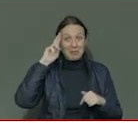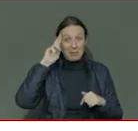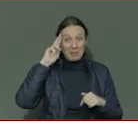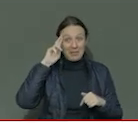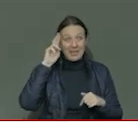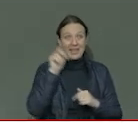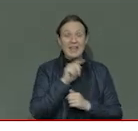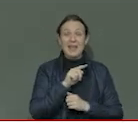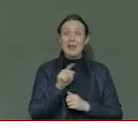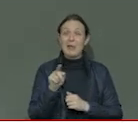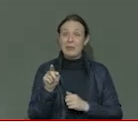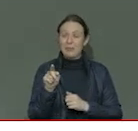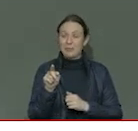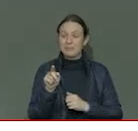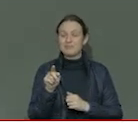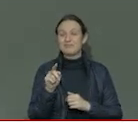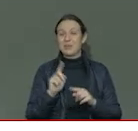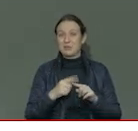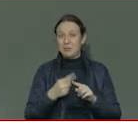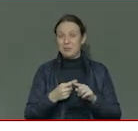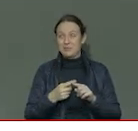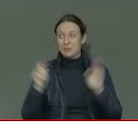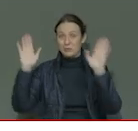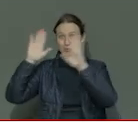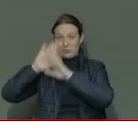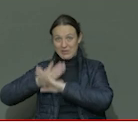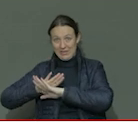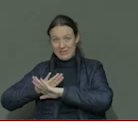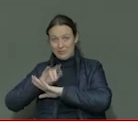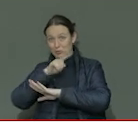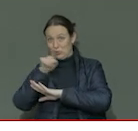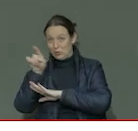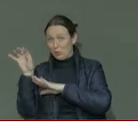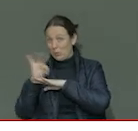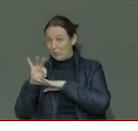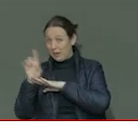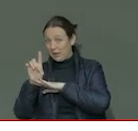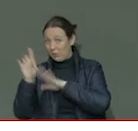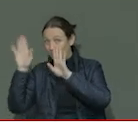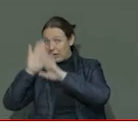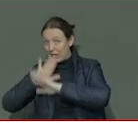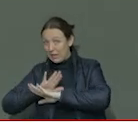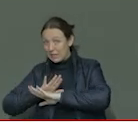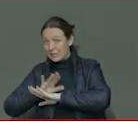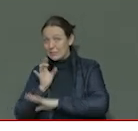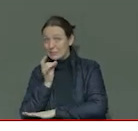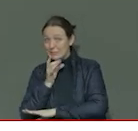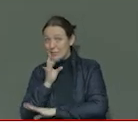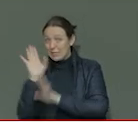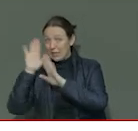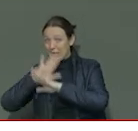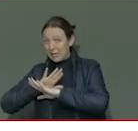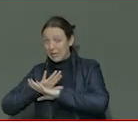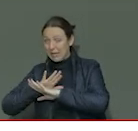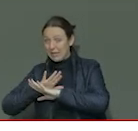are. So tonight, I don't know what your plans are for tonight, but wherever you are